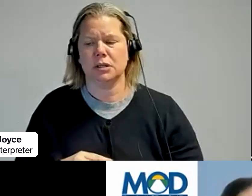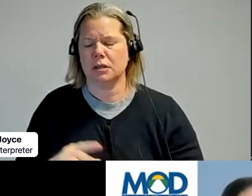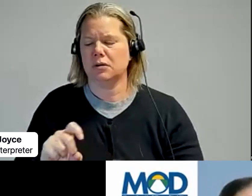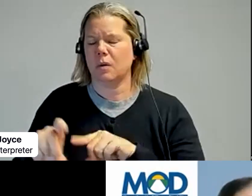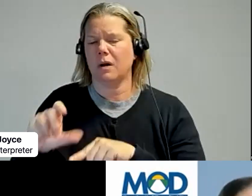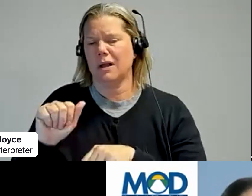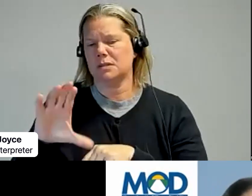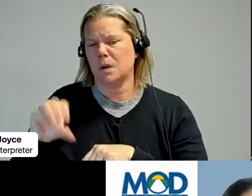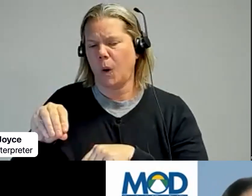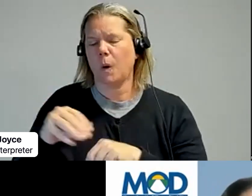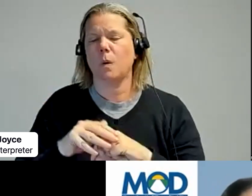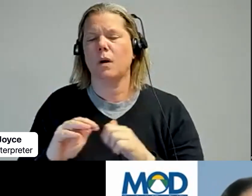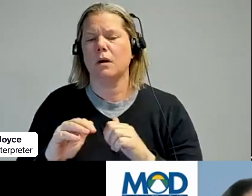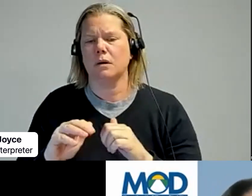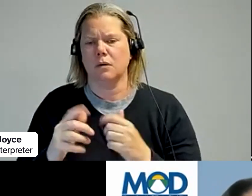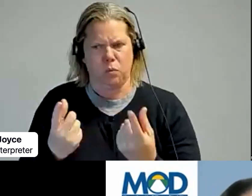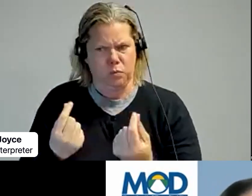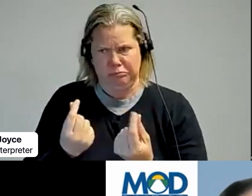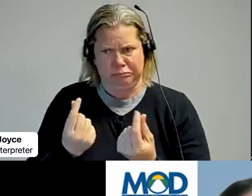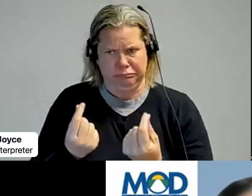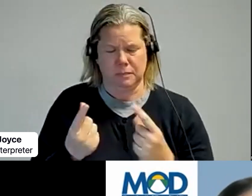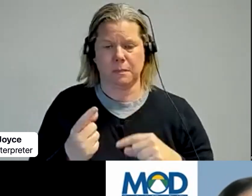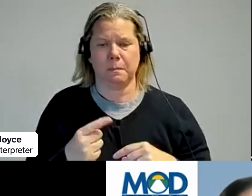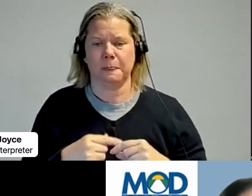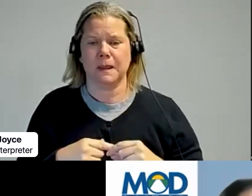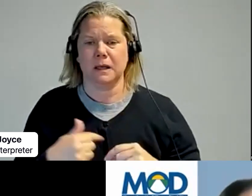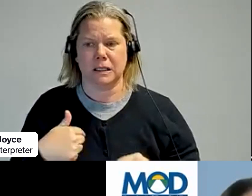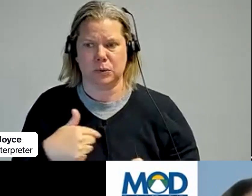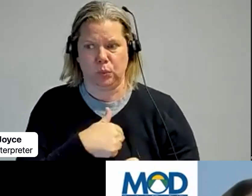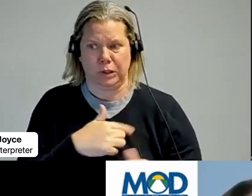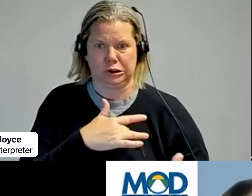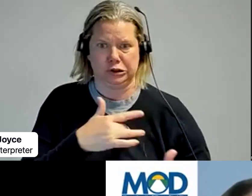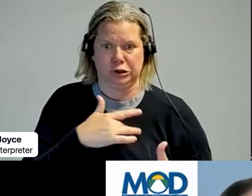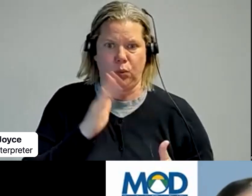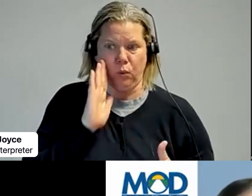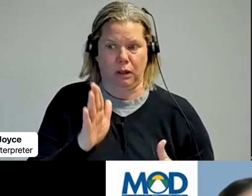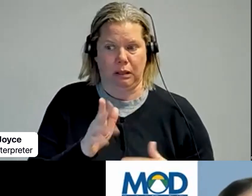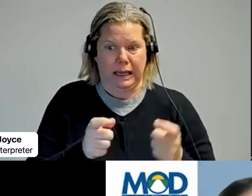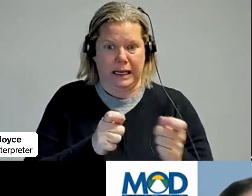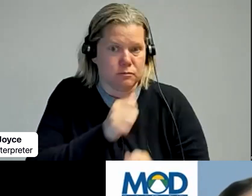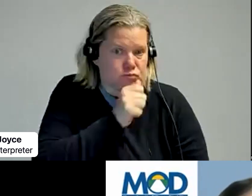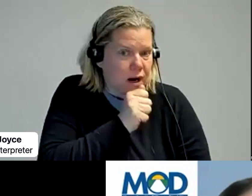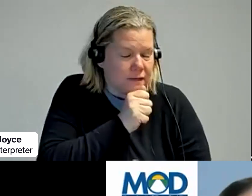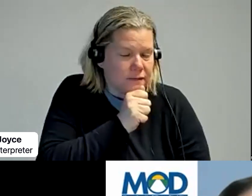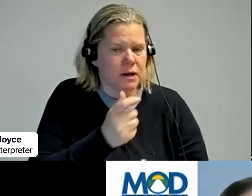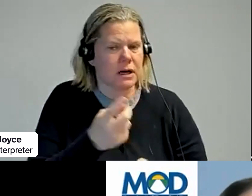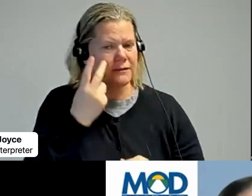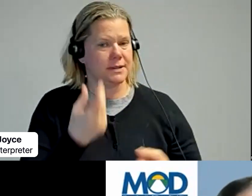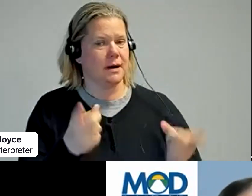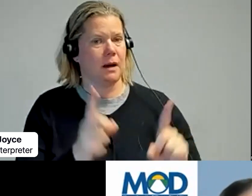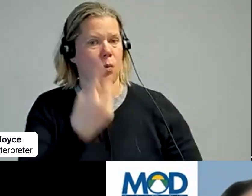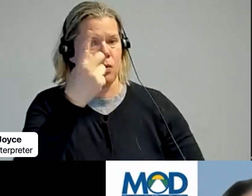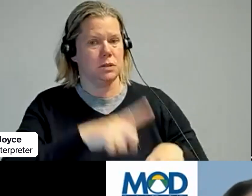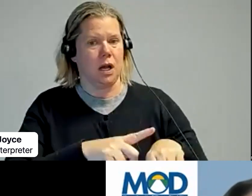do we properly go about it? If not the establishment's worry, would we handle that in private? I've seen this happen once, so I'd like to know how